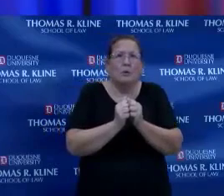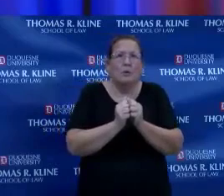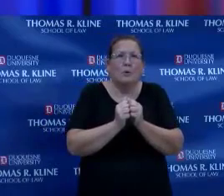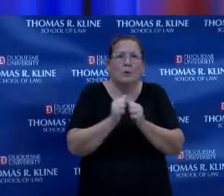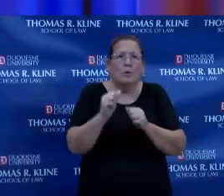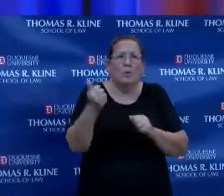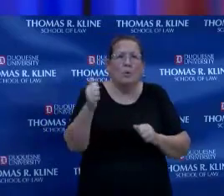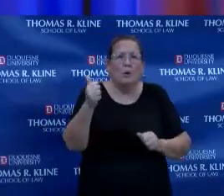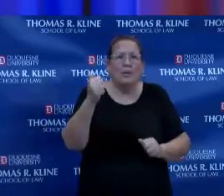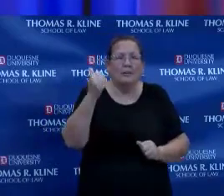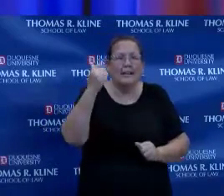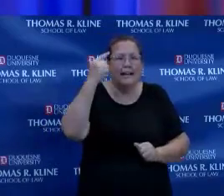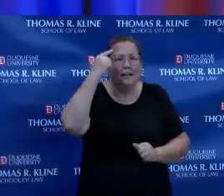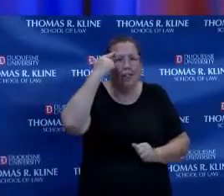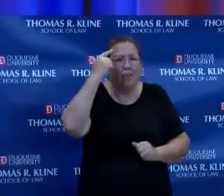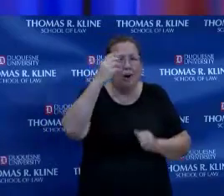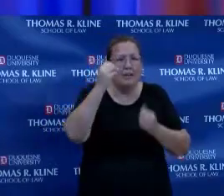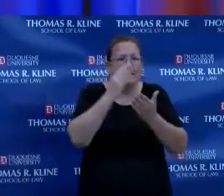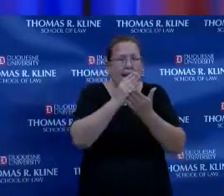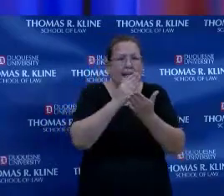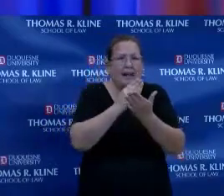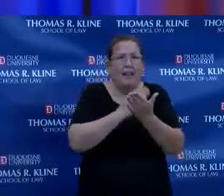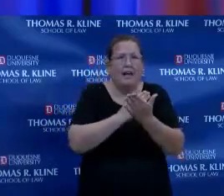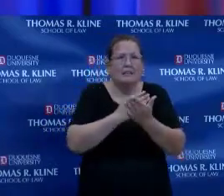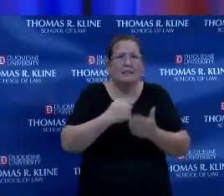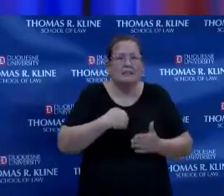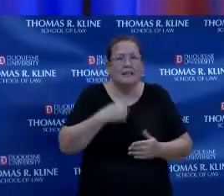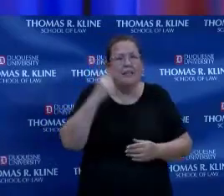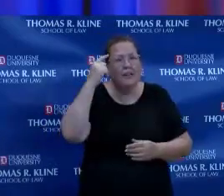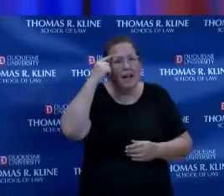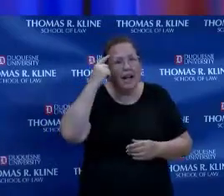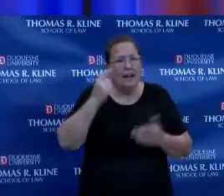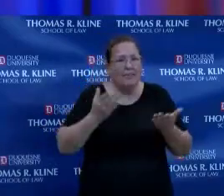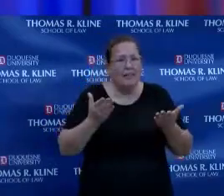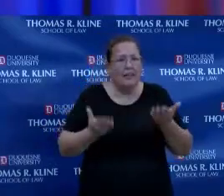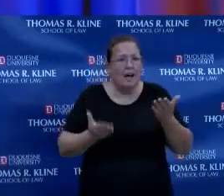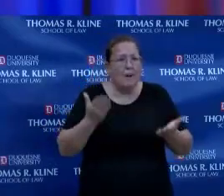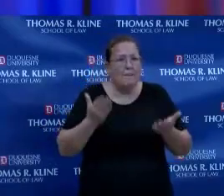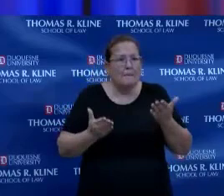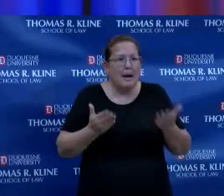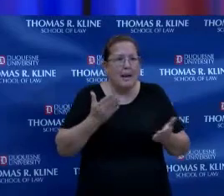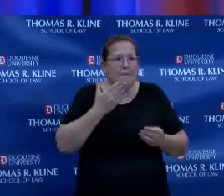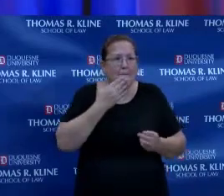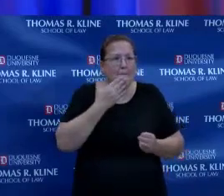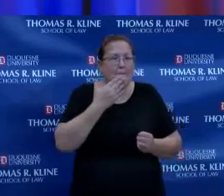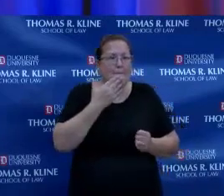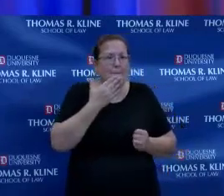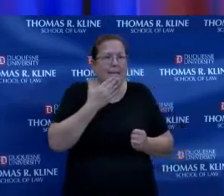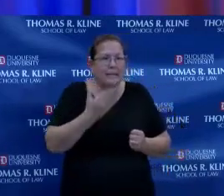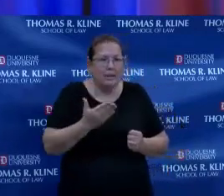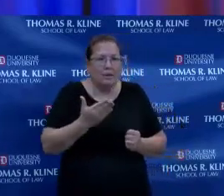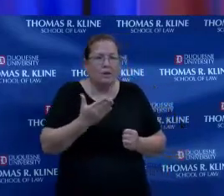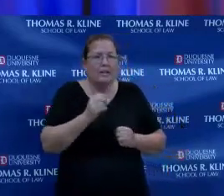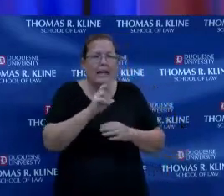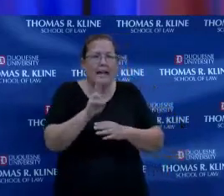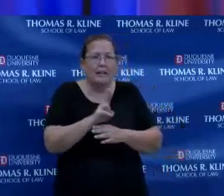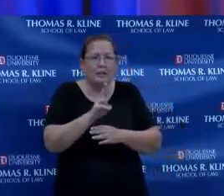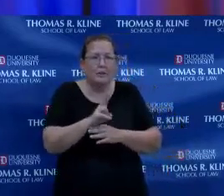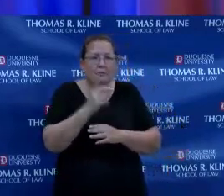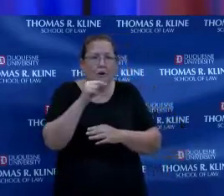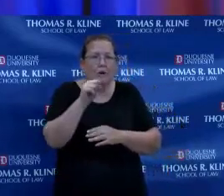thoughts, 10 lessons that I think might be useful, of things that I've observed and I've